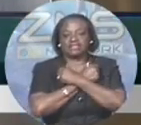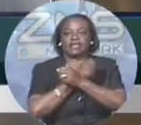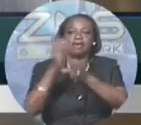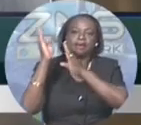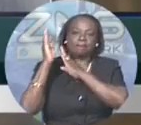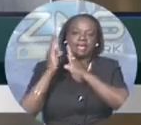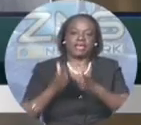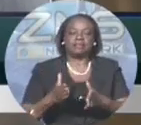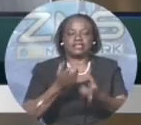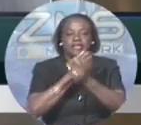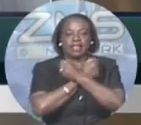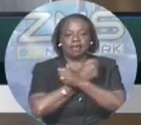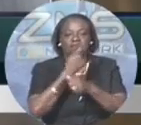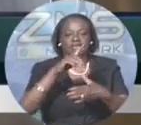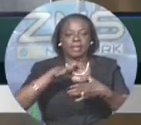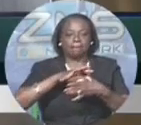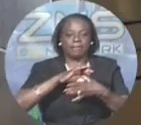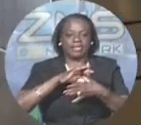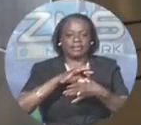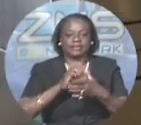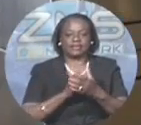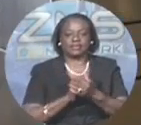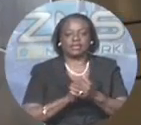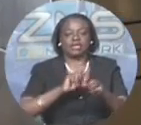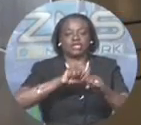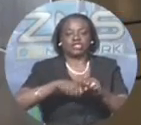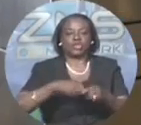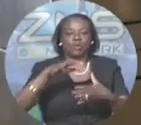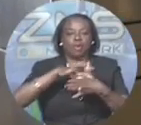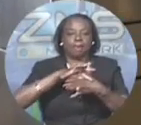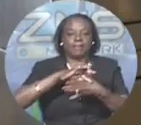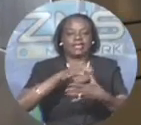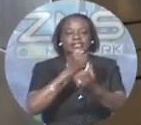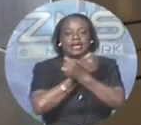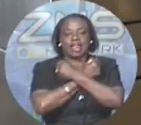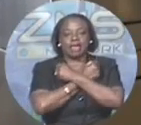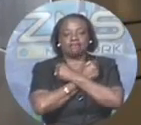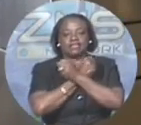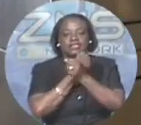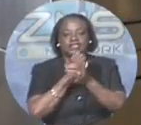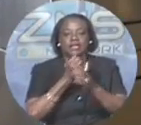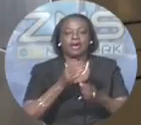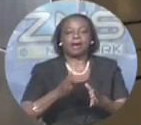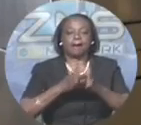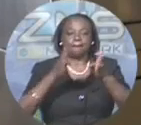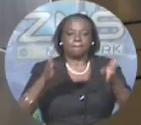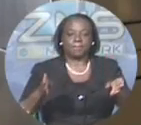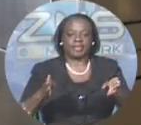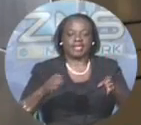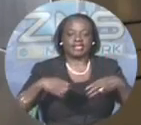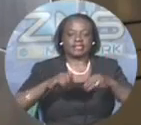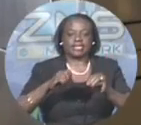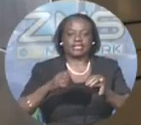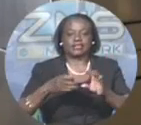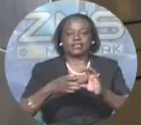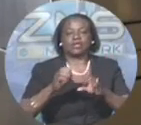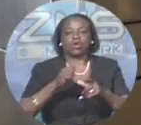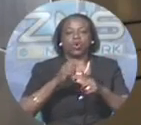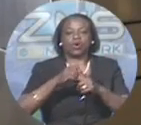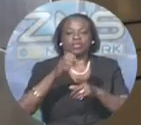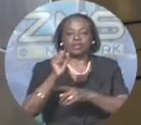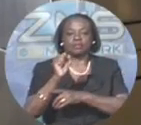large meat lover with extra meat, you know? So meat lovers is a very big seller, or the supreme, because you have those